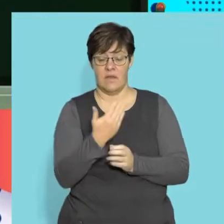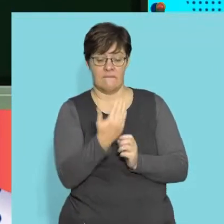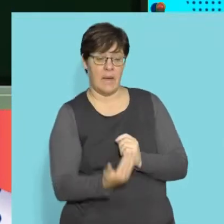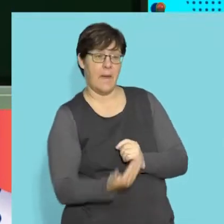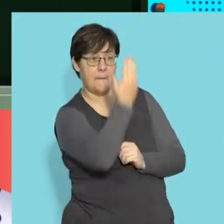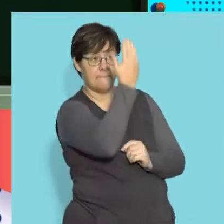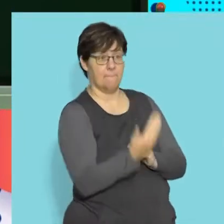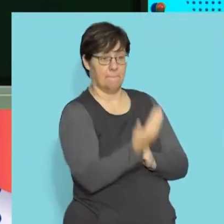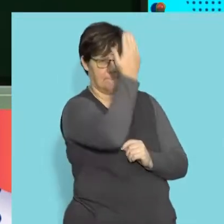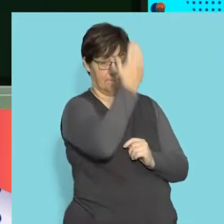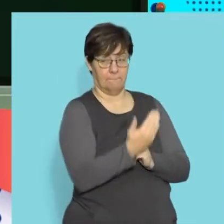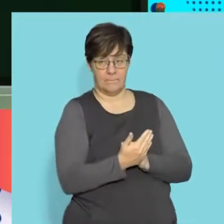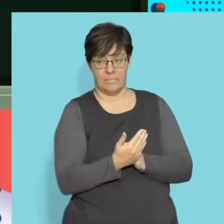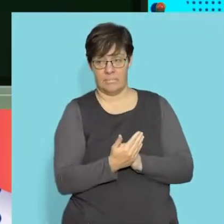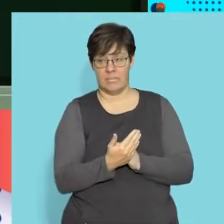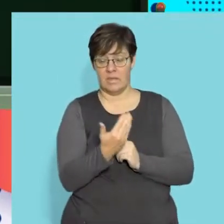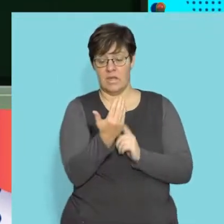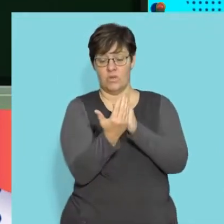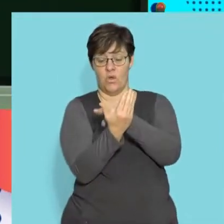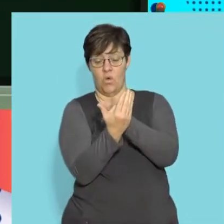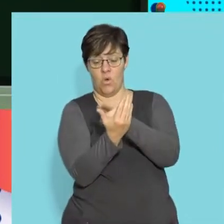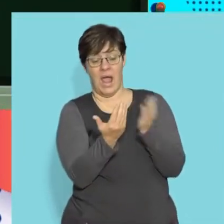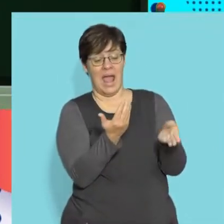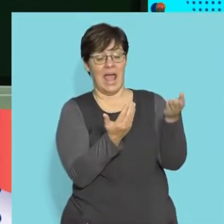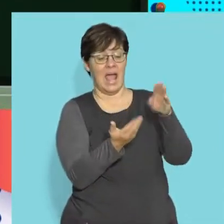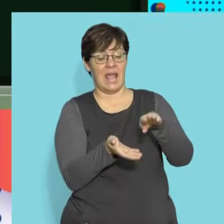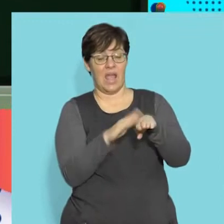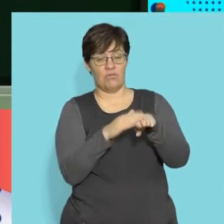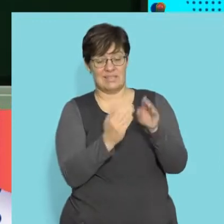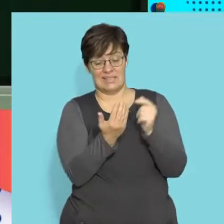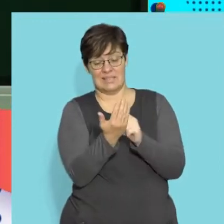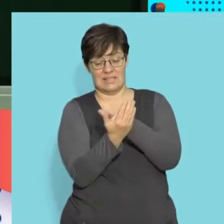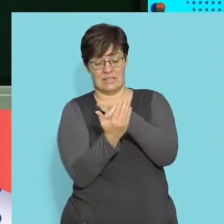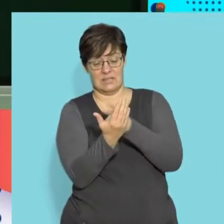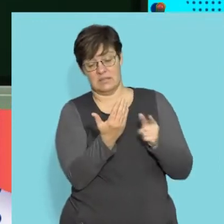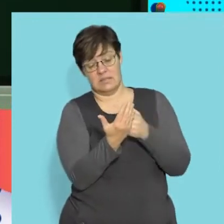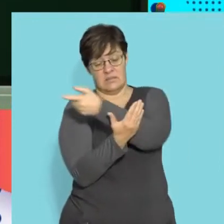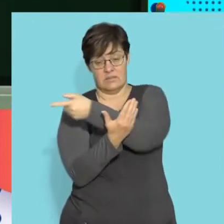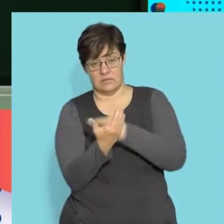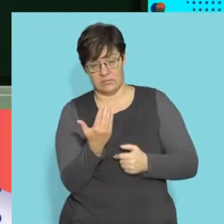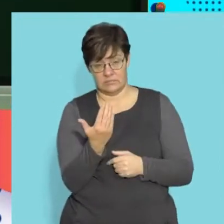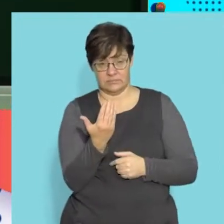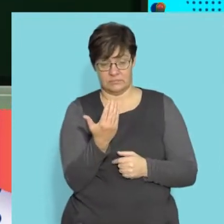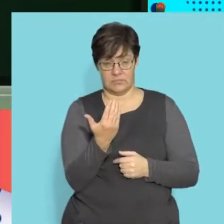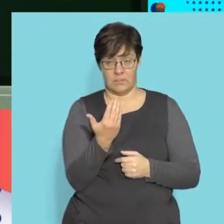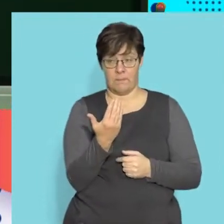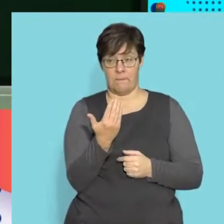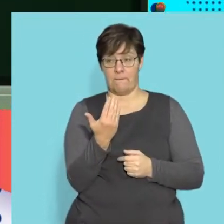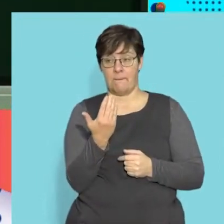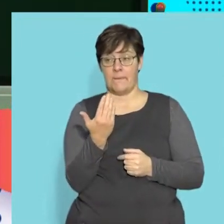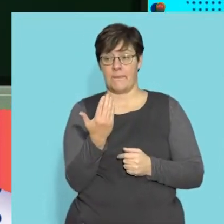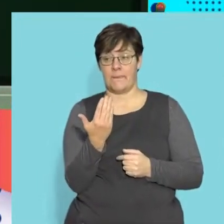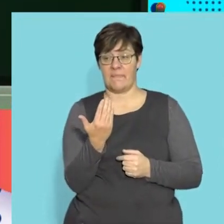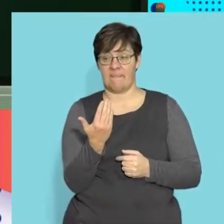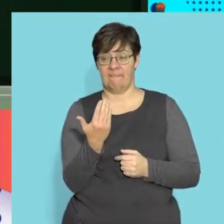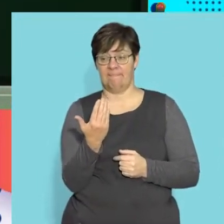the field lines are directing upwards. So they're the green ones. They're going up from